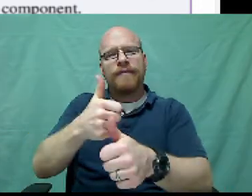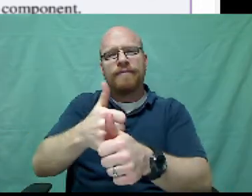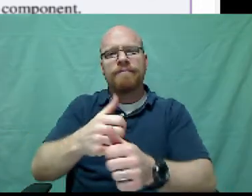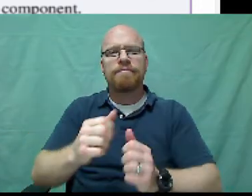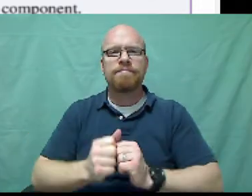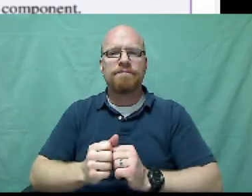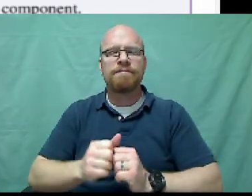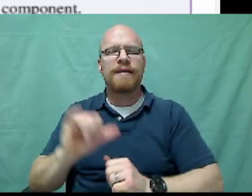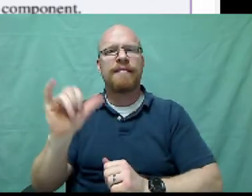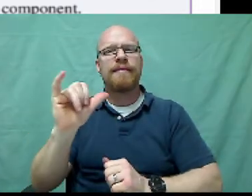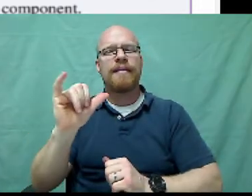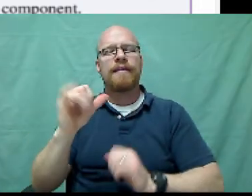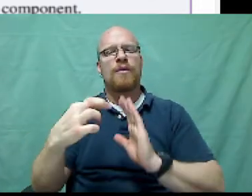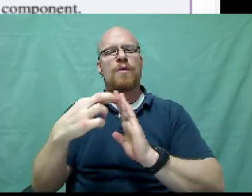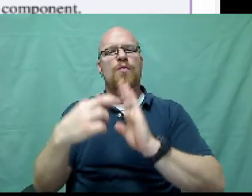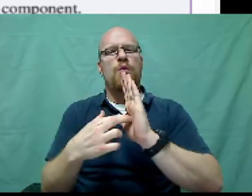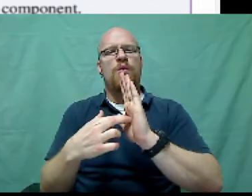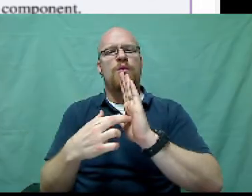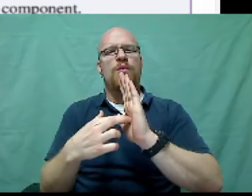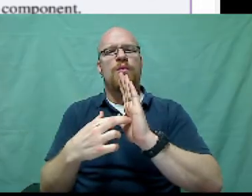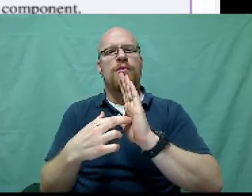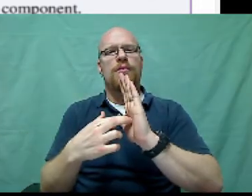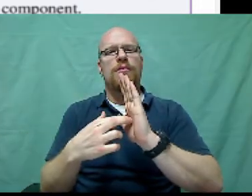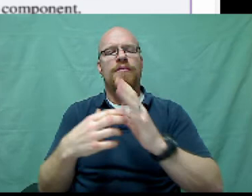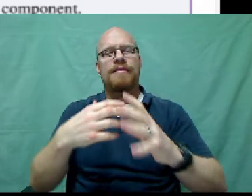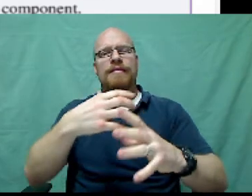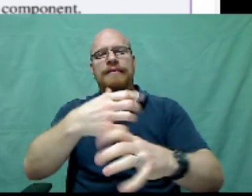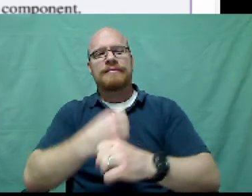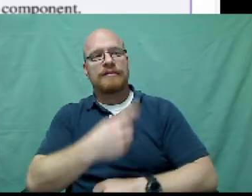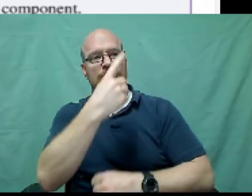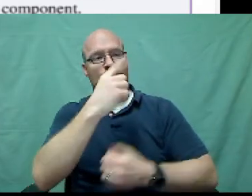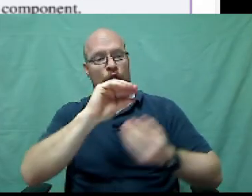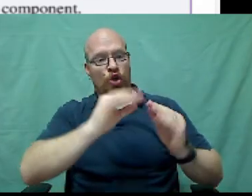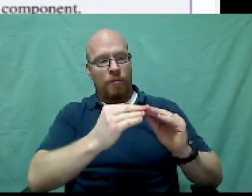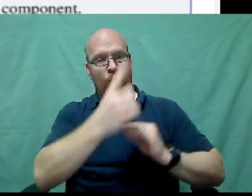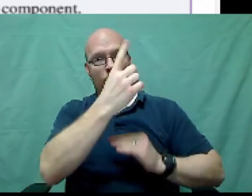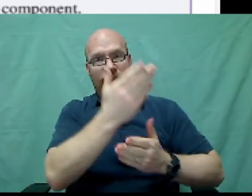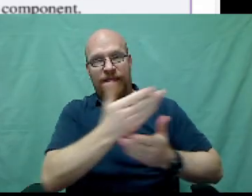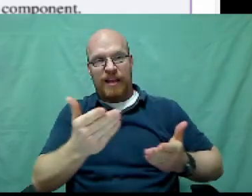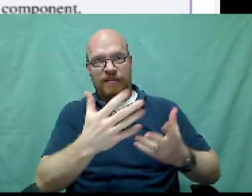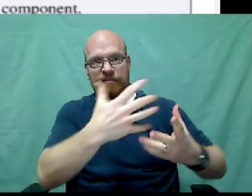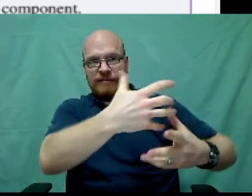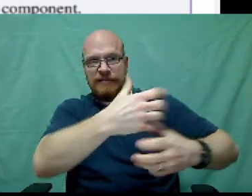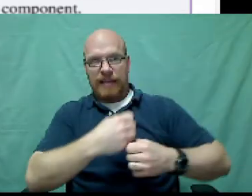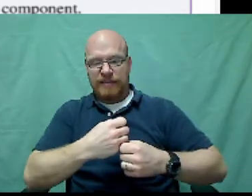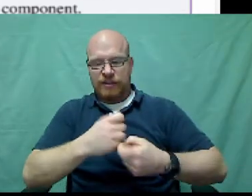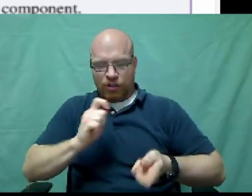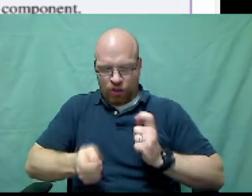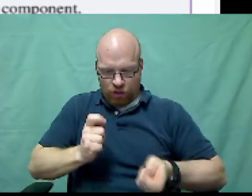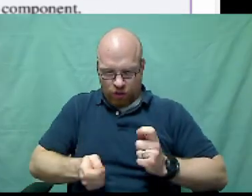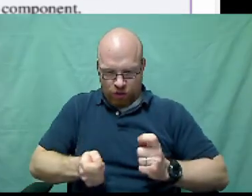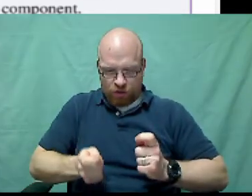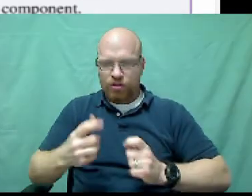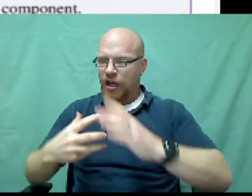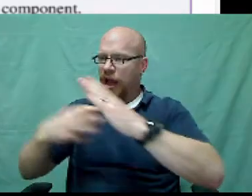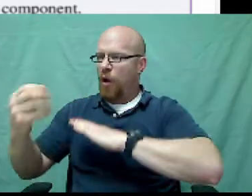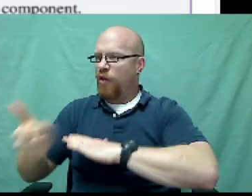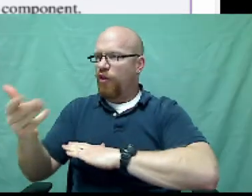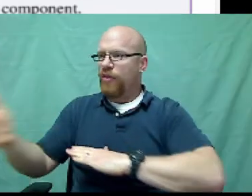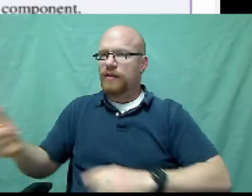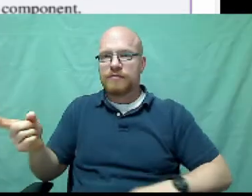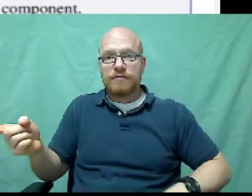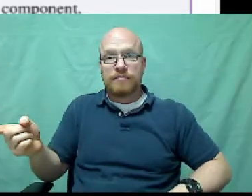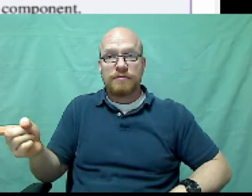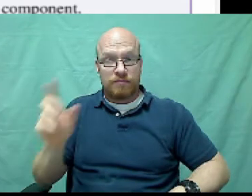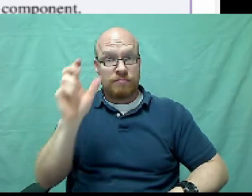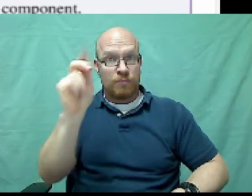Now, a function is like a rule. It takes one number or one thing, takes it, applies the